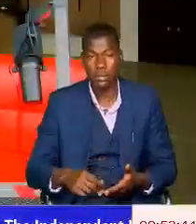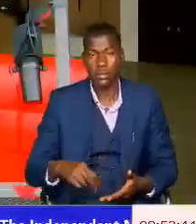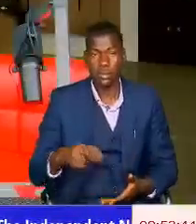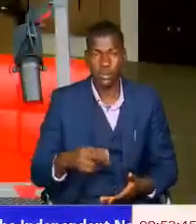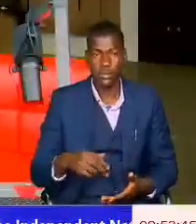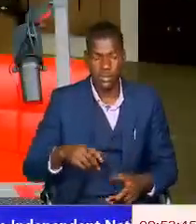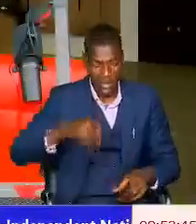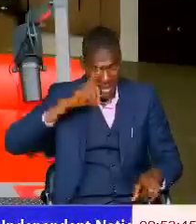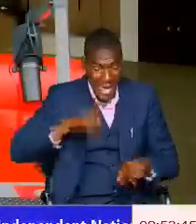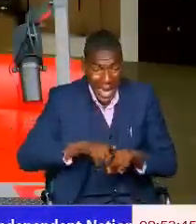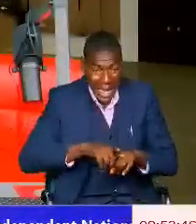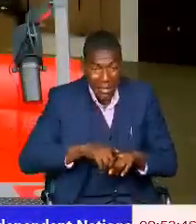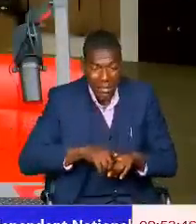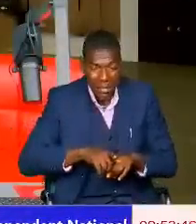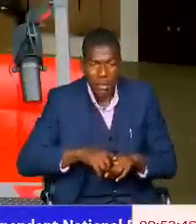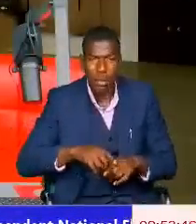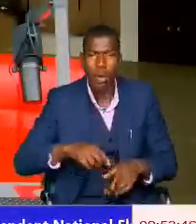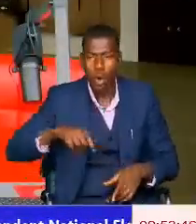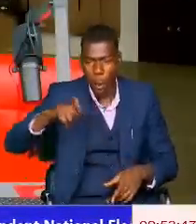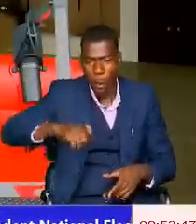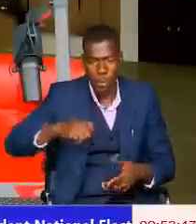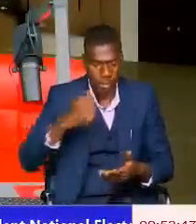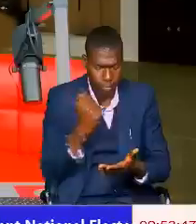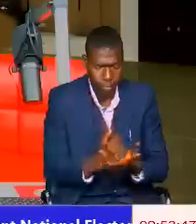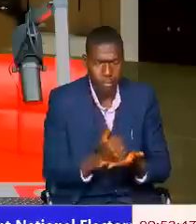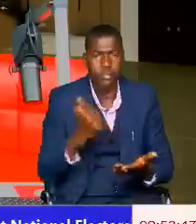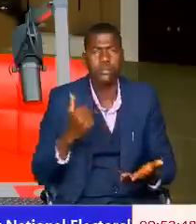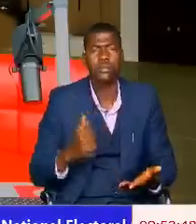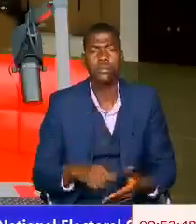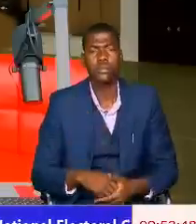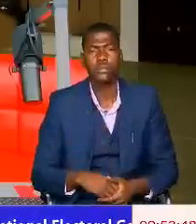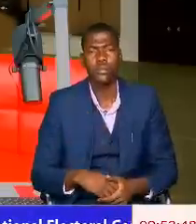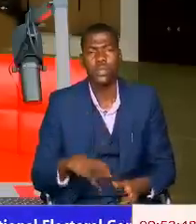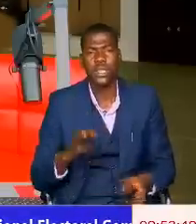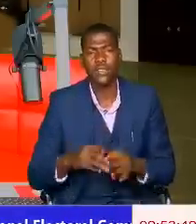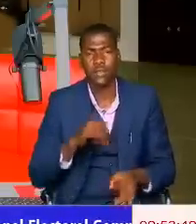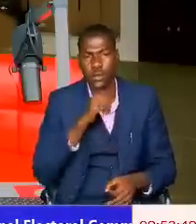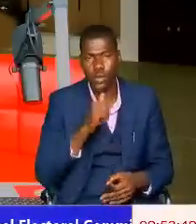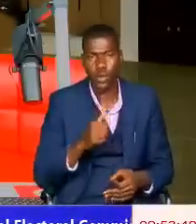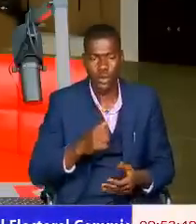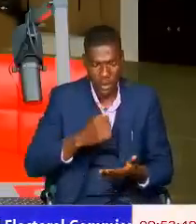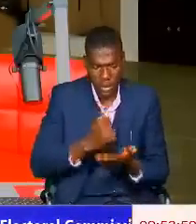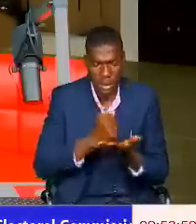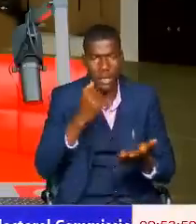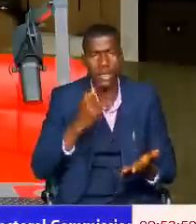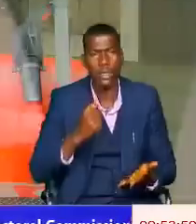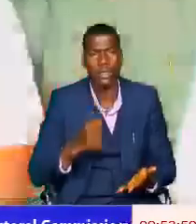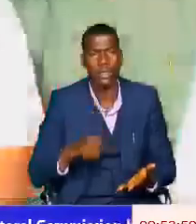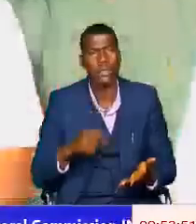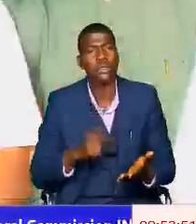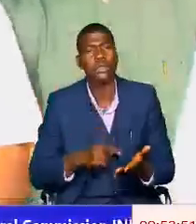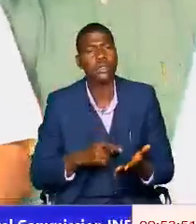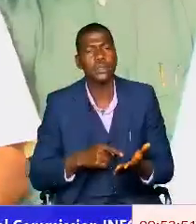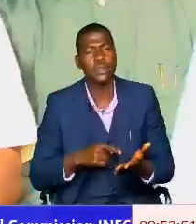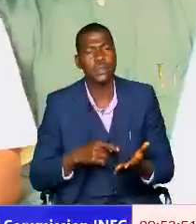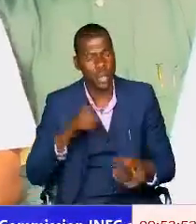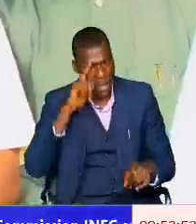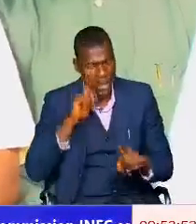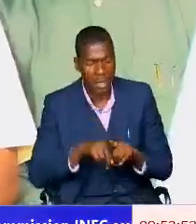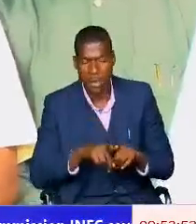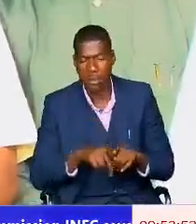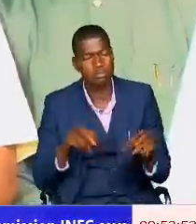other countries. If you no put stamp on top, that agreement is null and